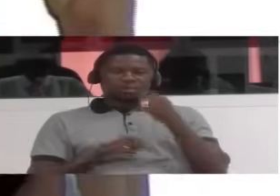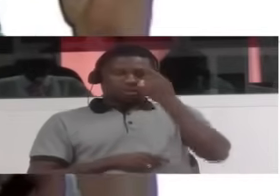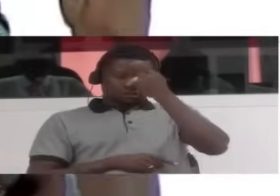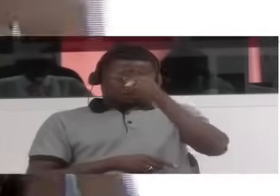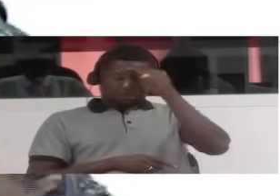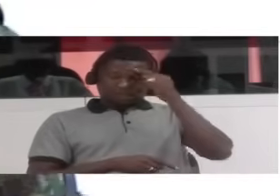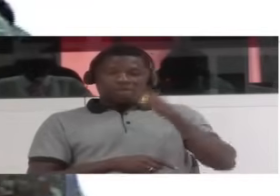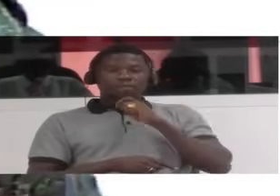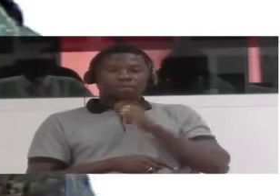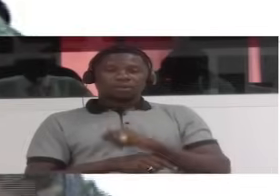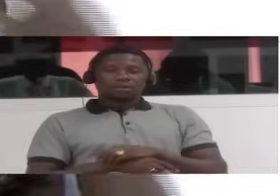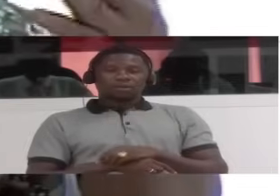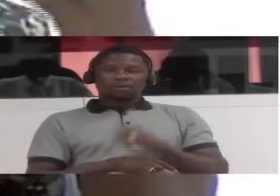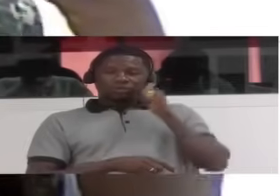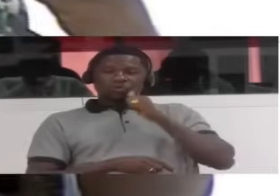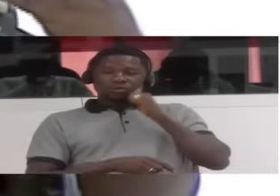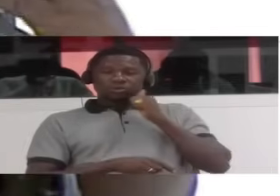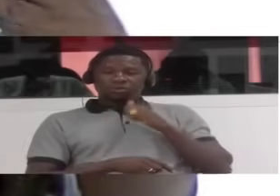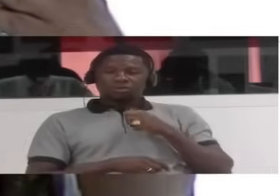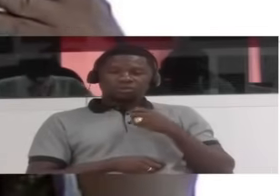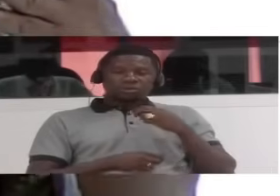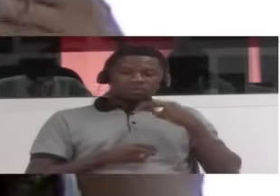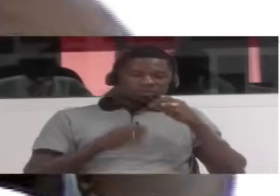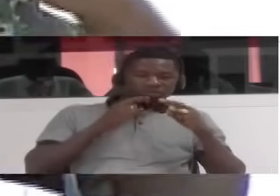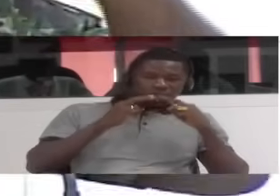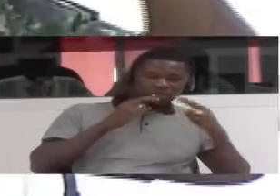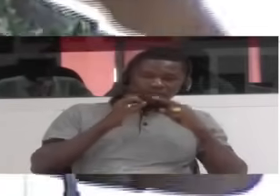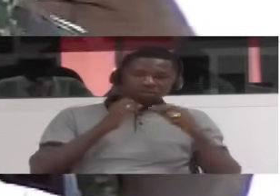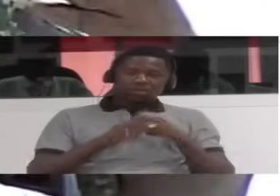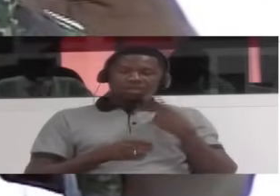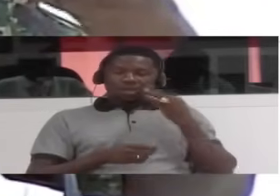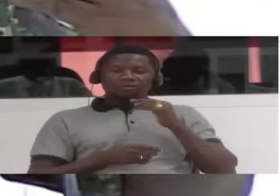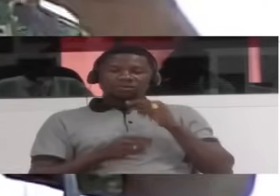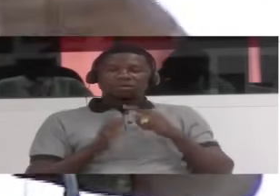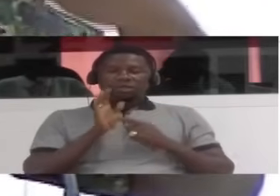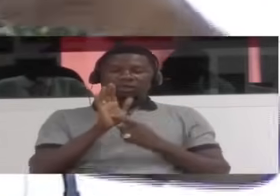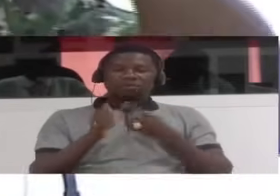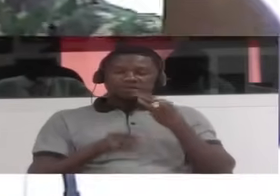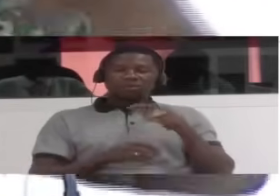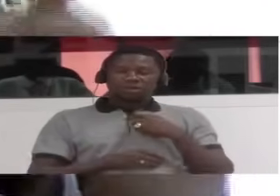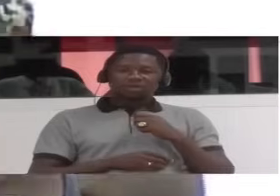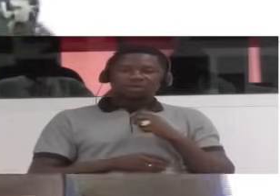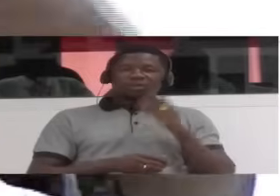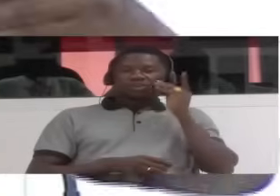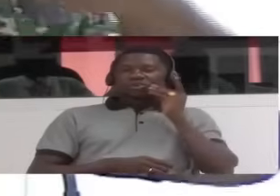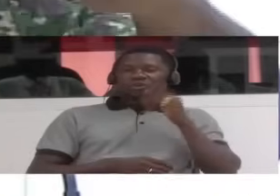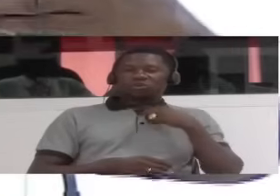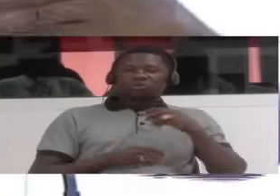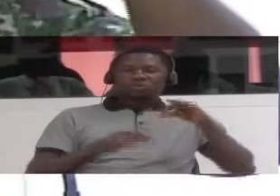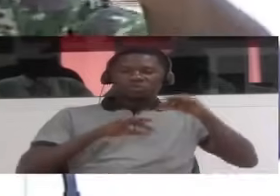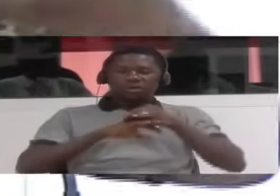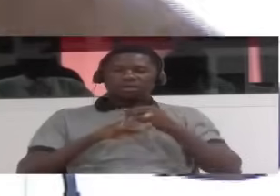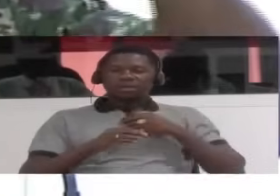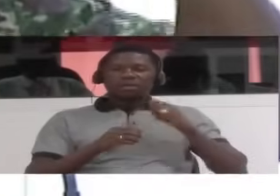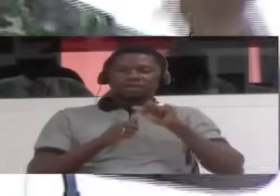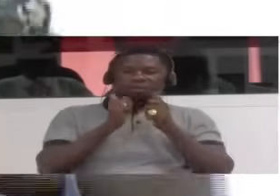sing then. He was the one who used to sing this. If you want a domoda, you marry a mandinga wife, or if you want